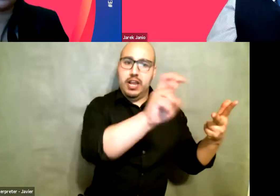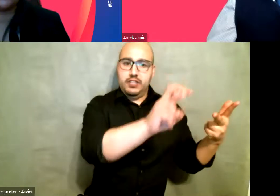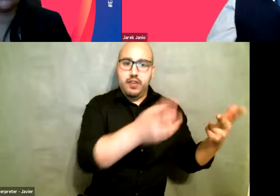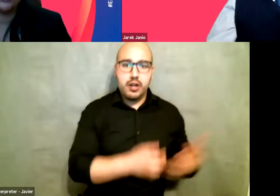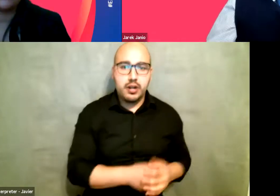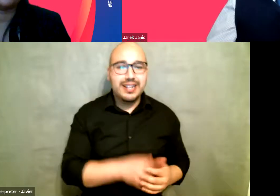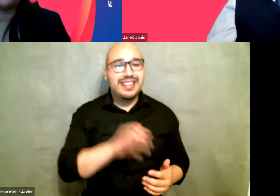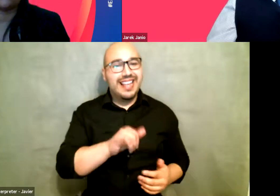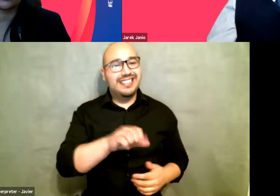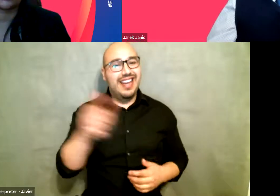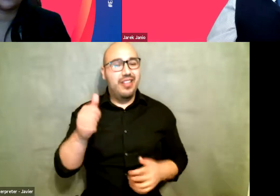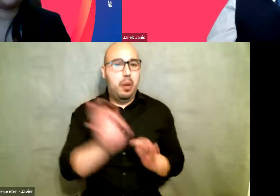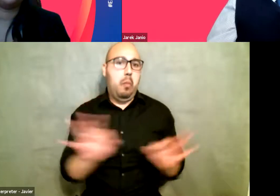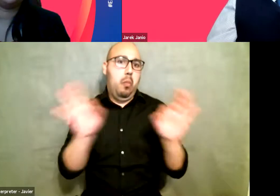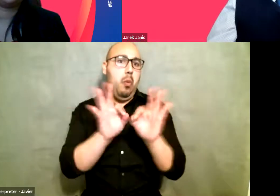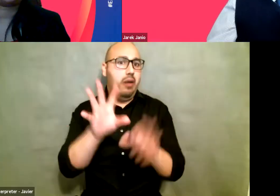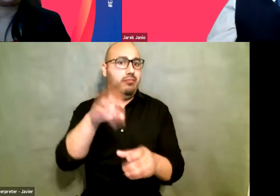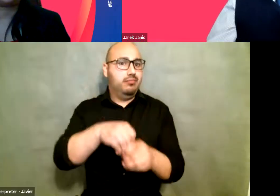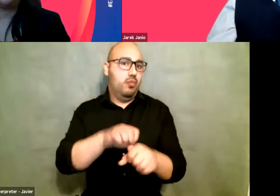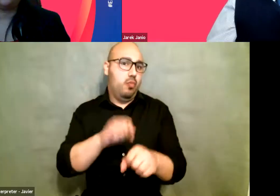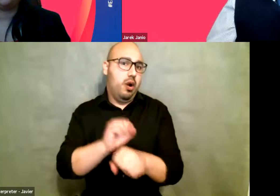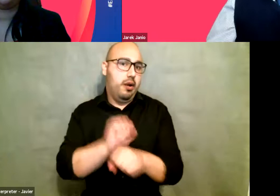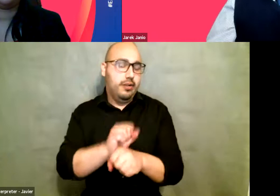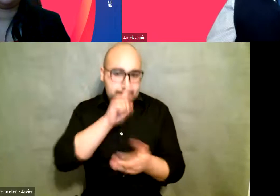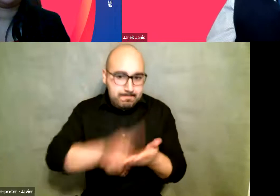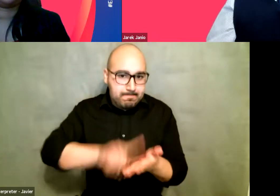another essential piece of the work here.